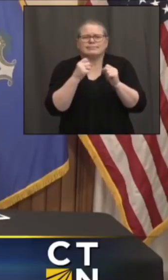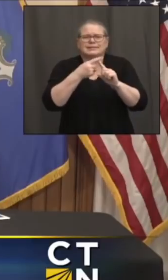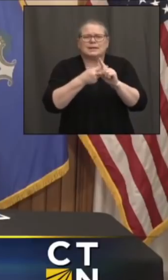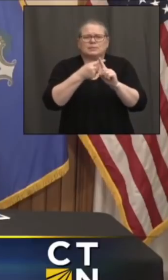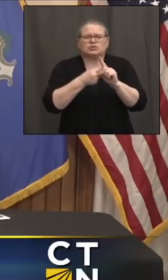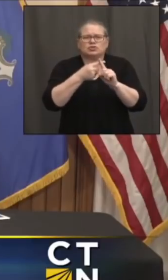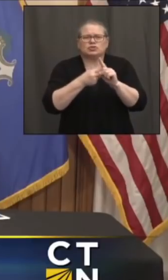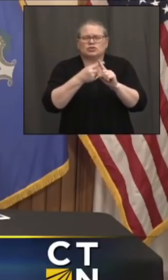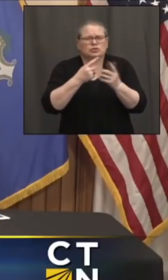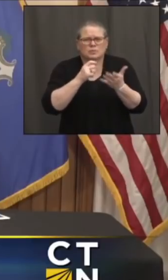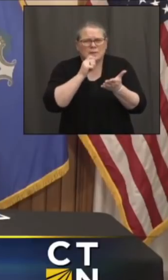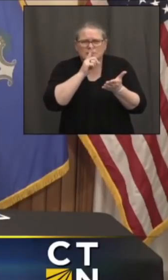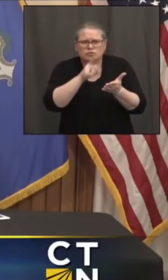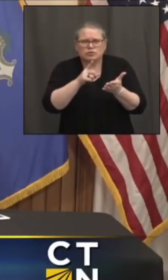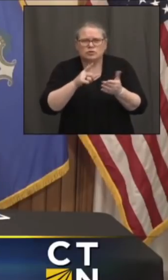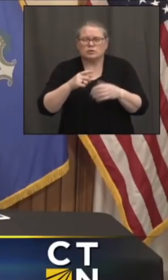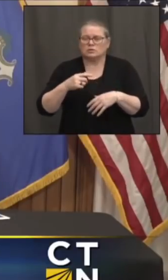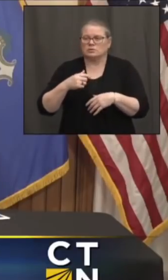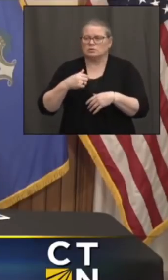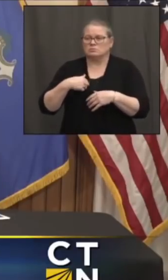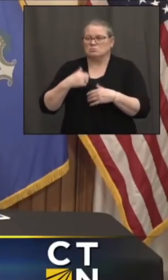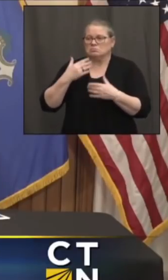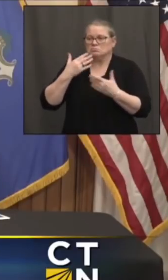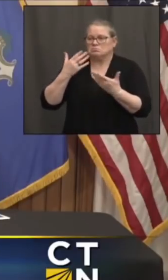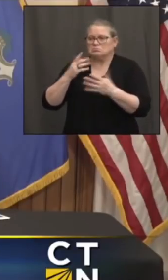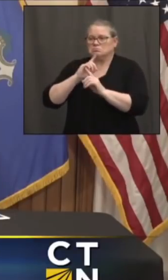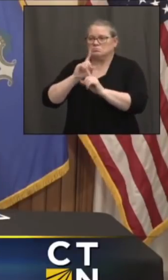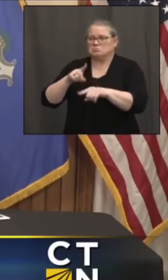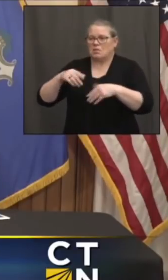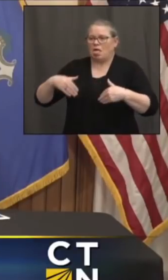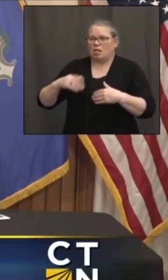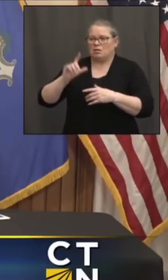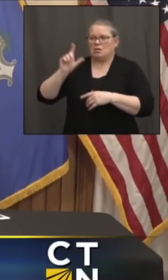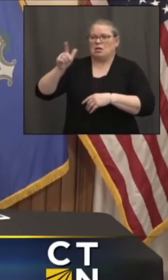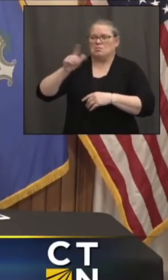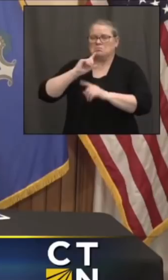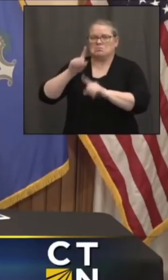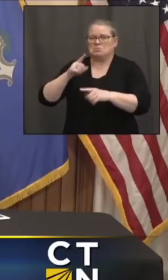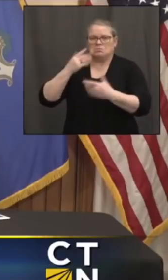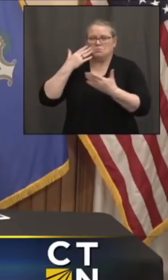we can get back to you on that. Okay, thanks. Appreciate it.